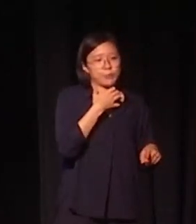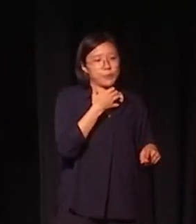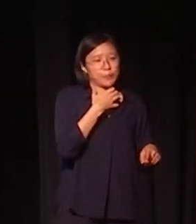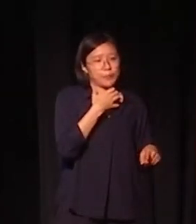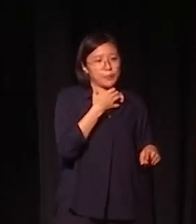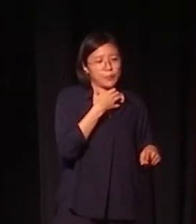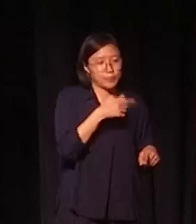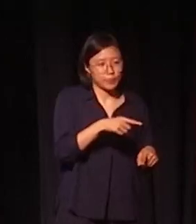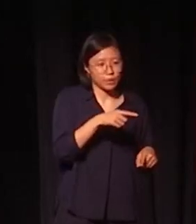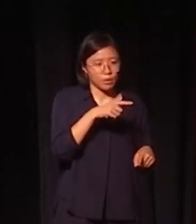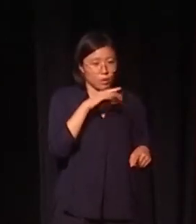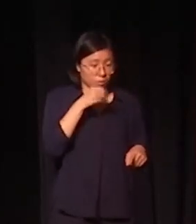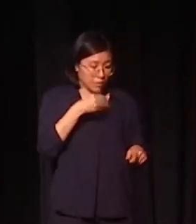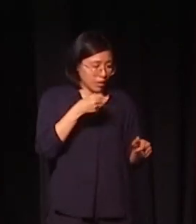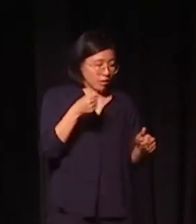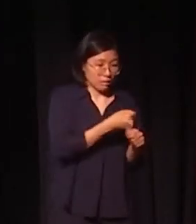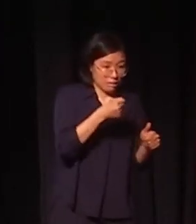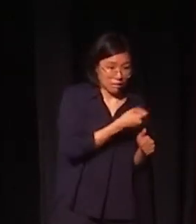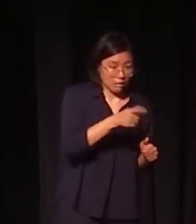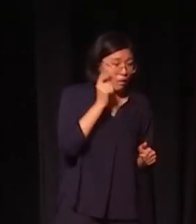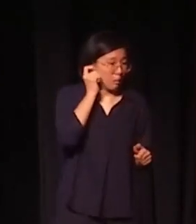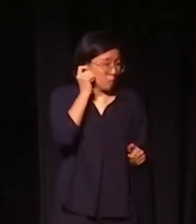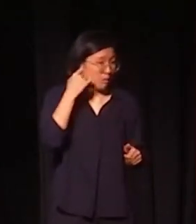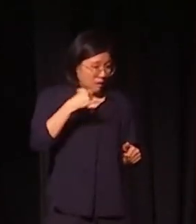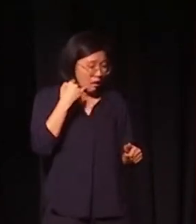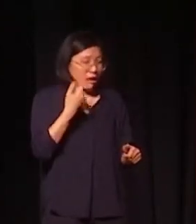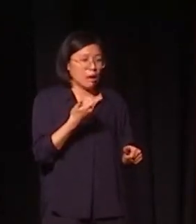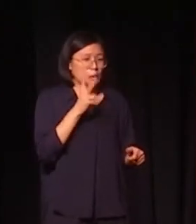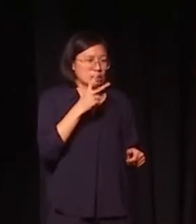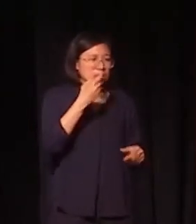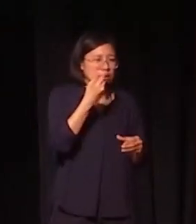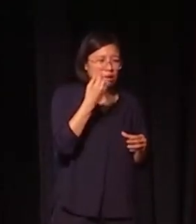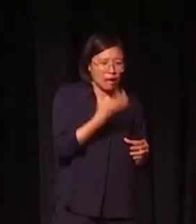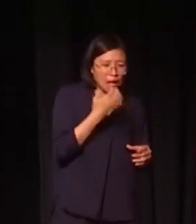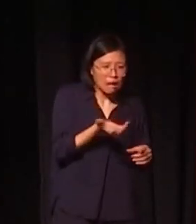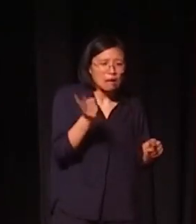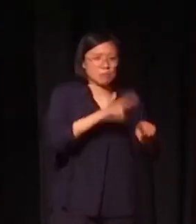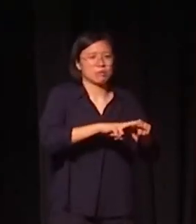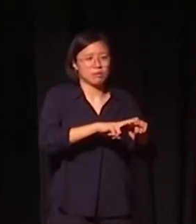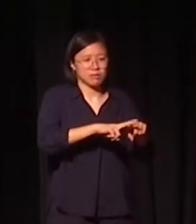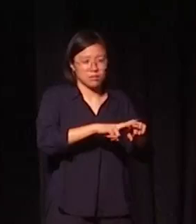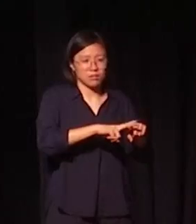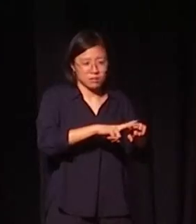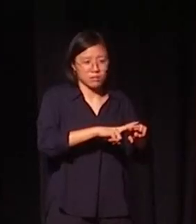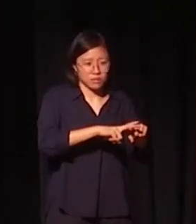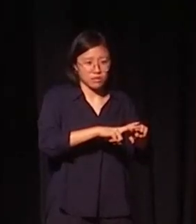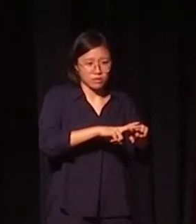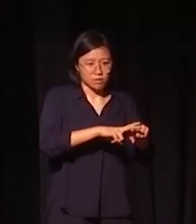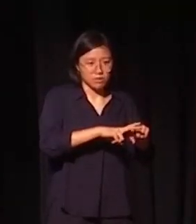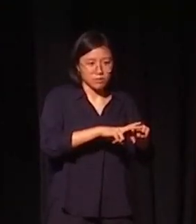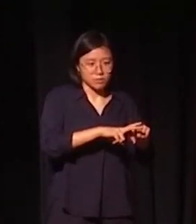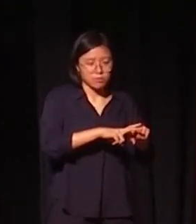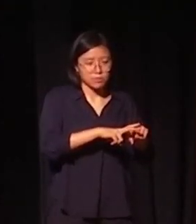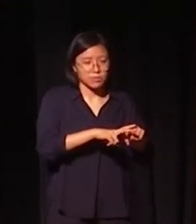experiencing domestic abuse have a double disadvantage in the sense that not only are they struggling sometimes to get away from